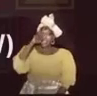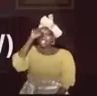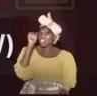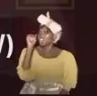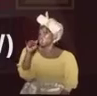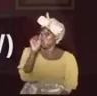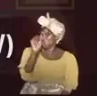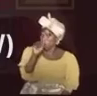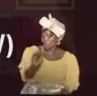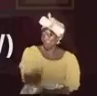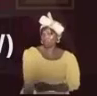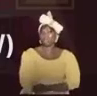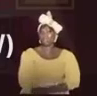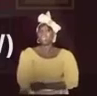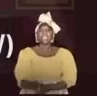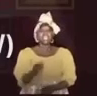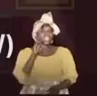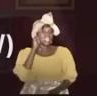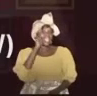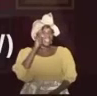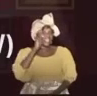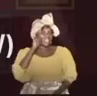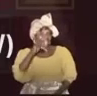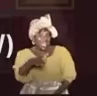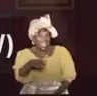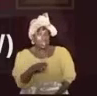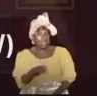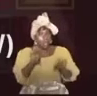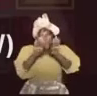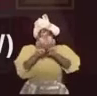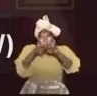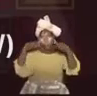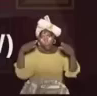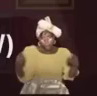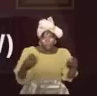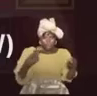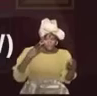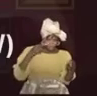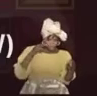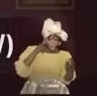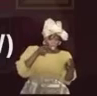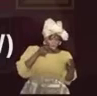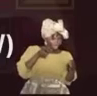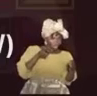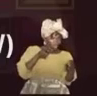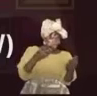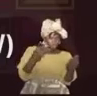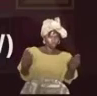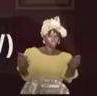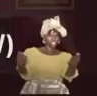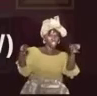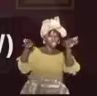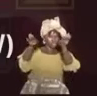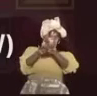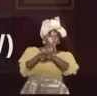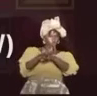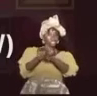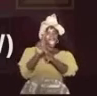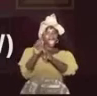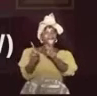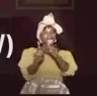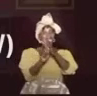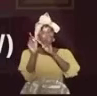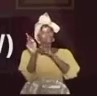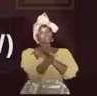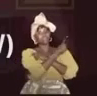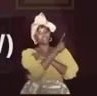your prayer. One young girl opened the door and saw him and said, no, it must be his angel. She closed the door and